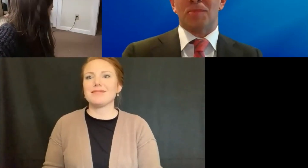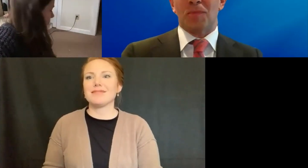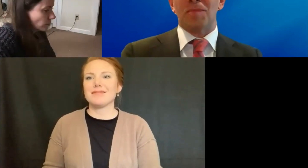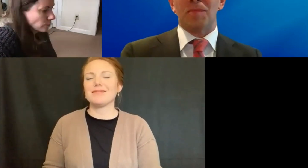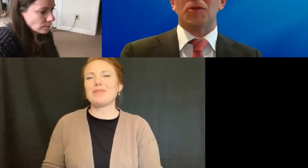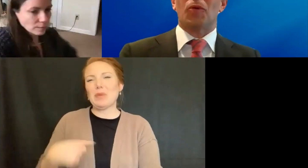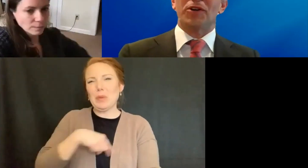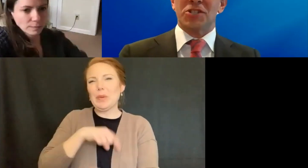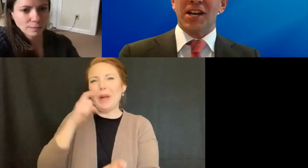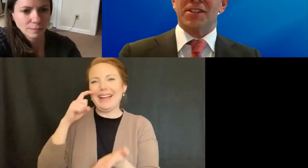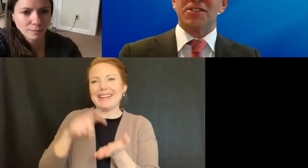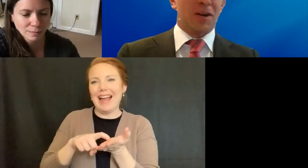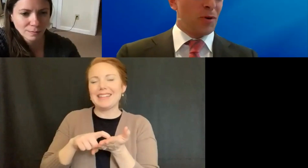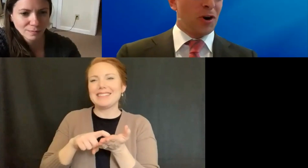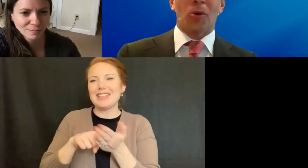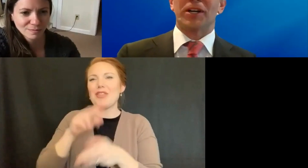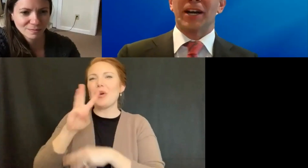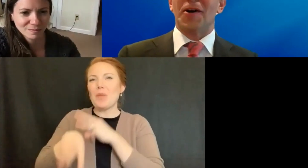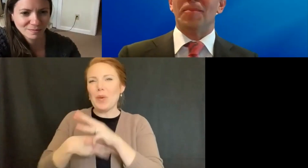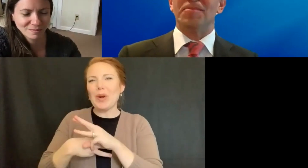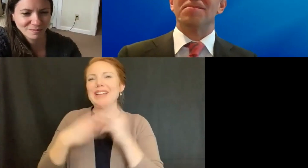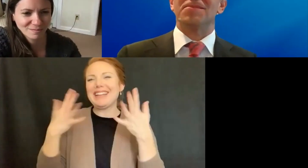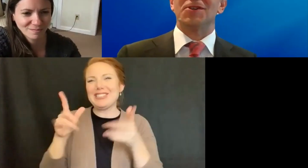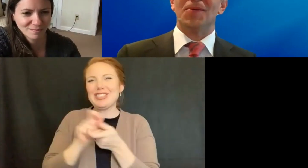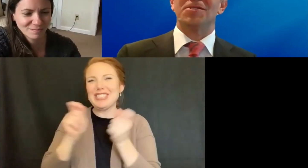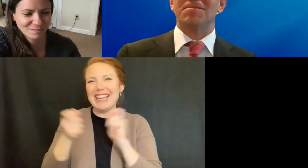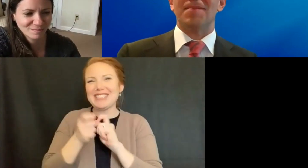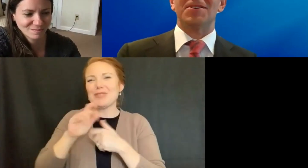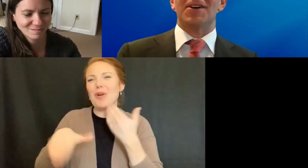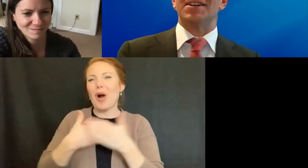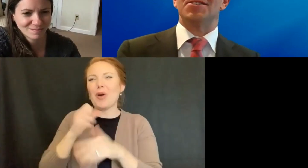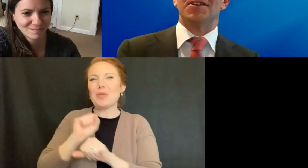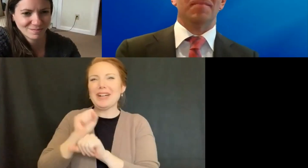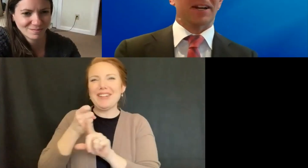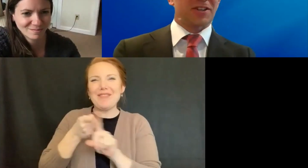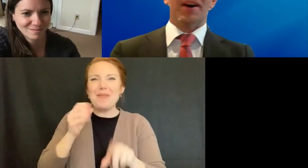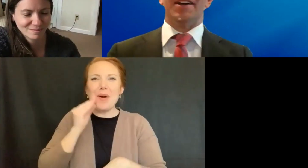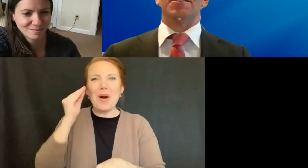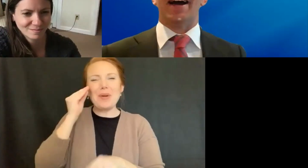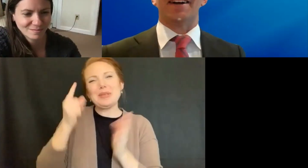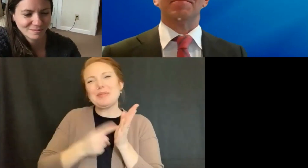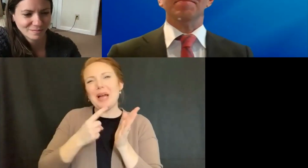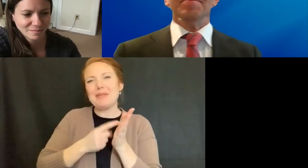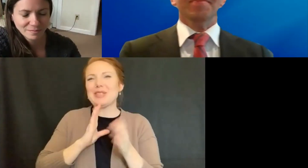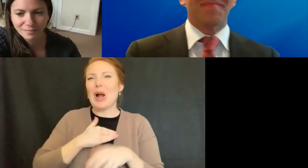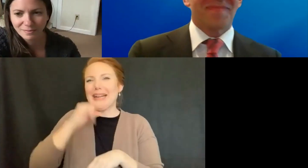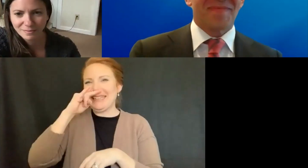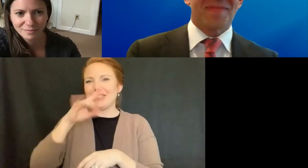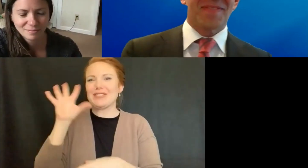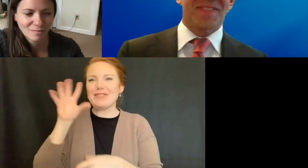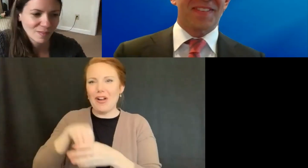recognize the world has changed, and we're all working at home. So sometimes our kids are in the mix. Go ahead, you're back.